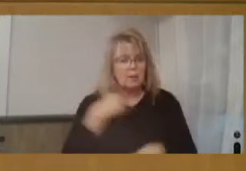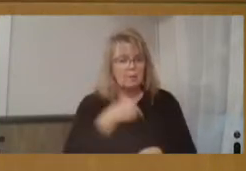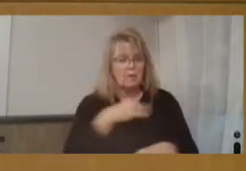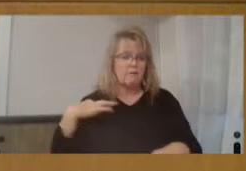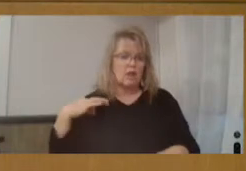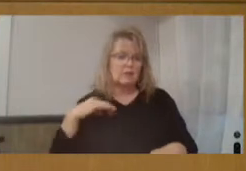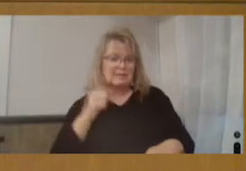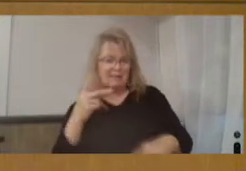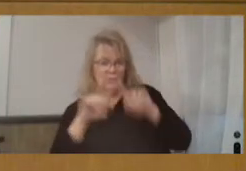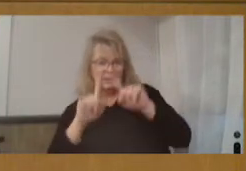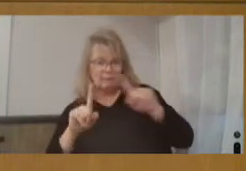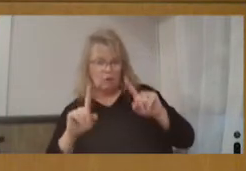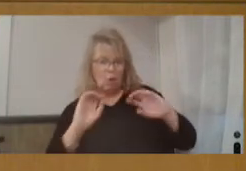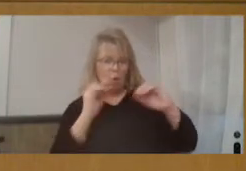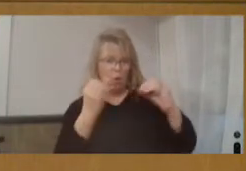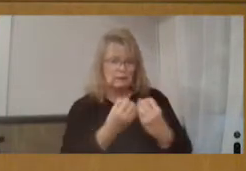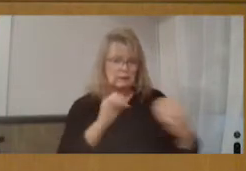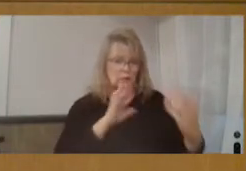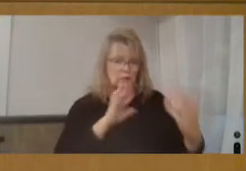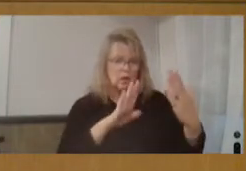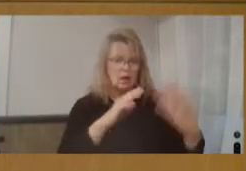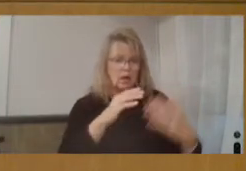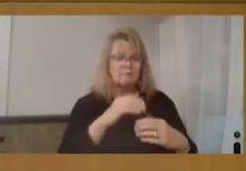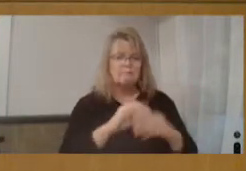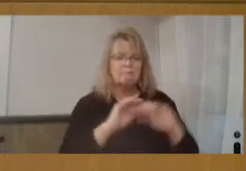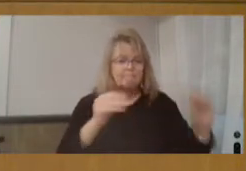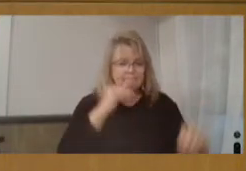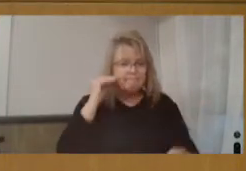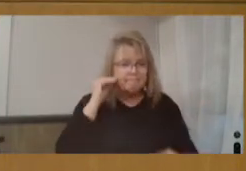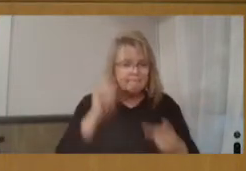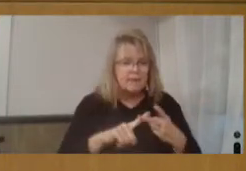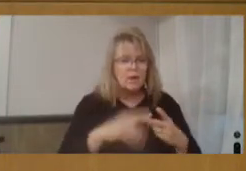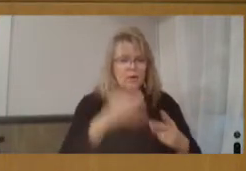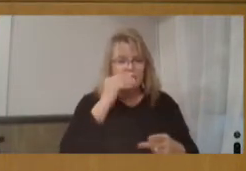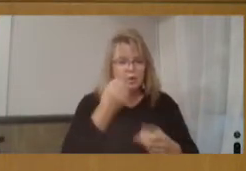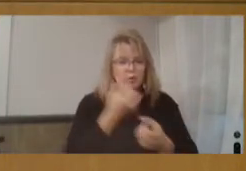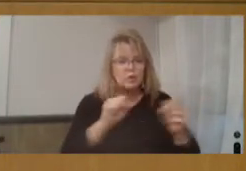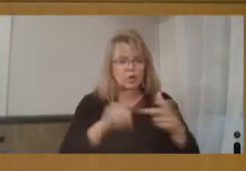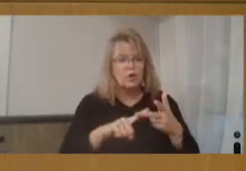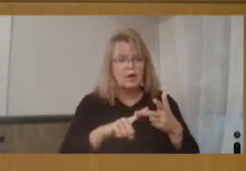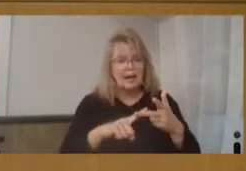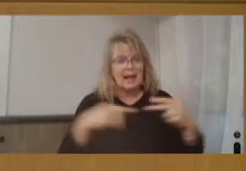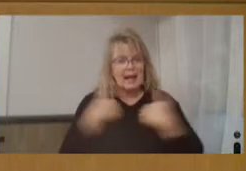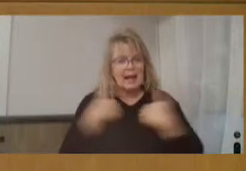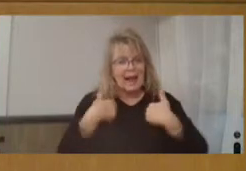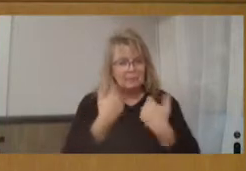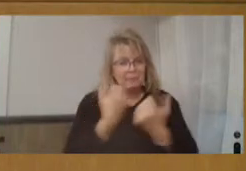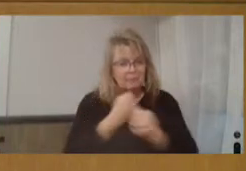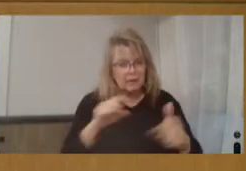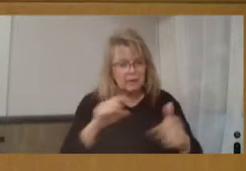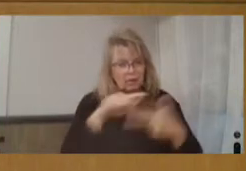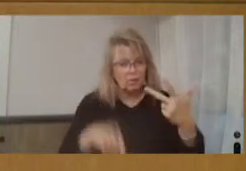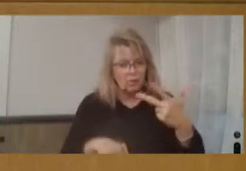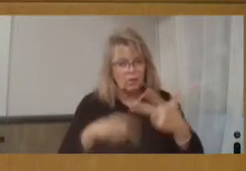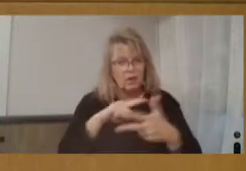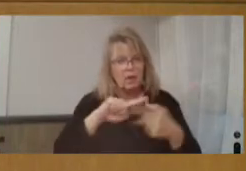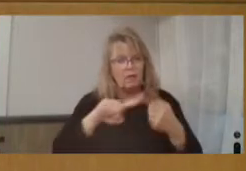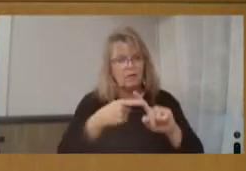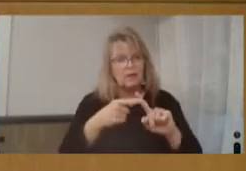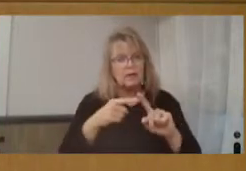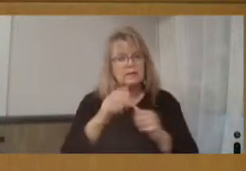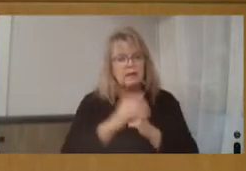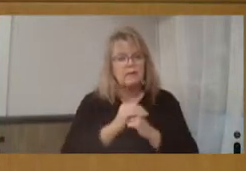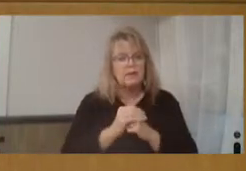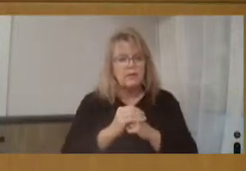organizations addressing homelessness, food insecurity, and animal welfare. One of those is Friends of Charlotte Mecklenburg